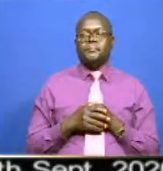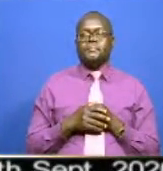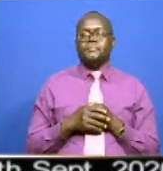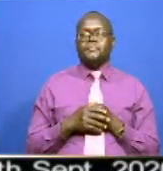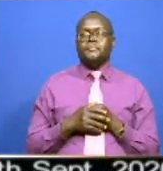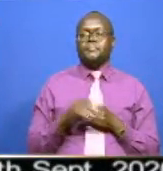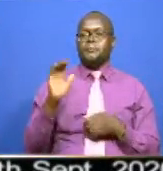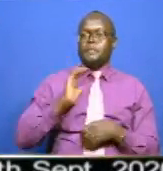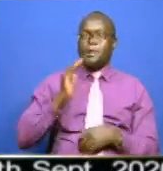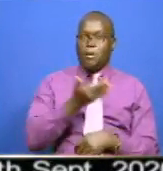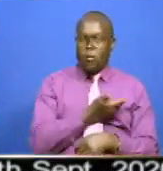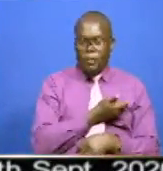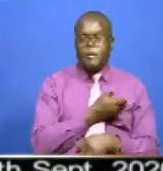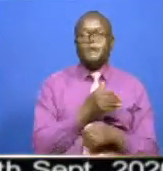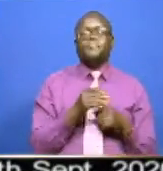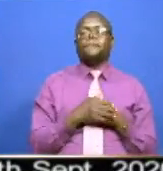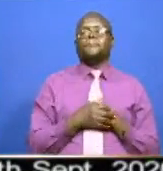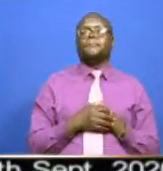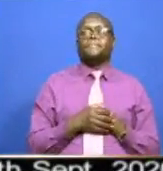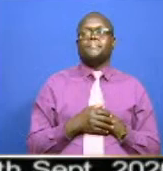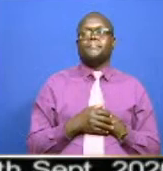The committee,